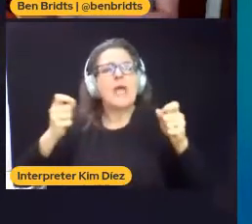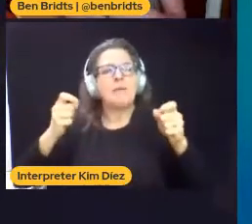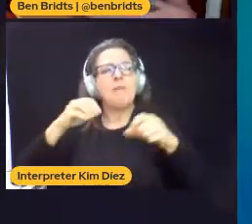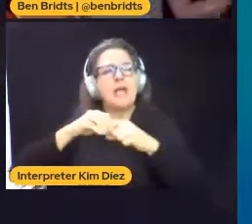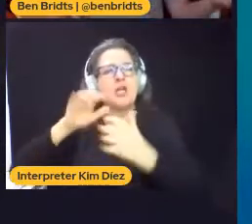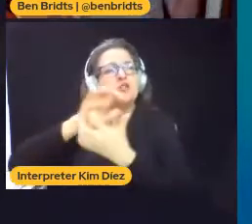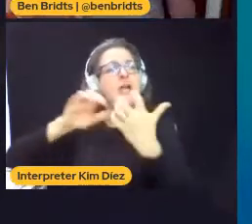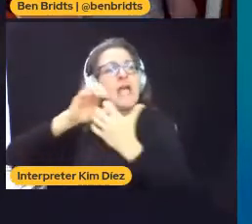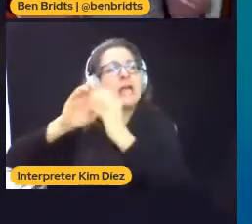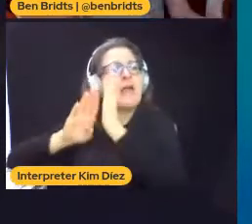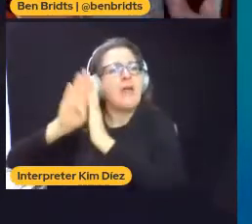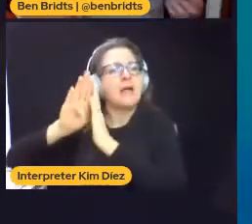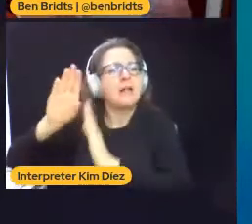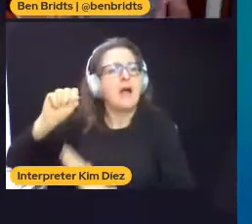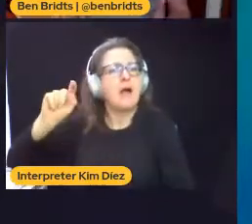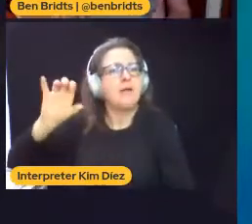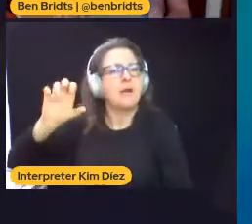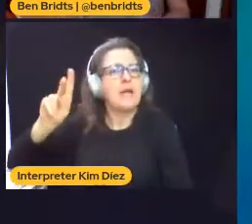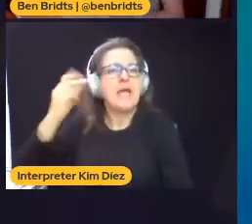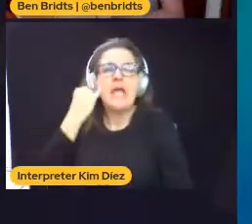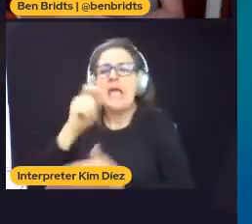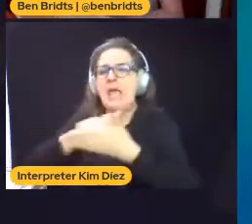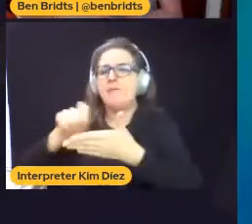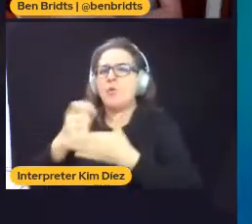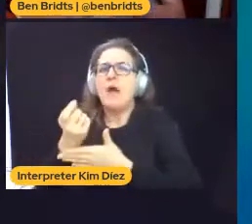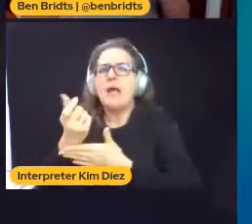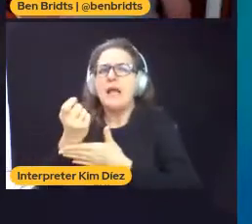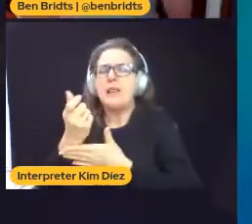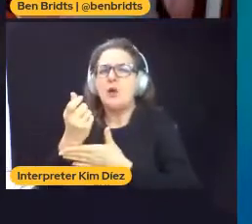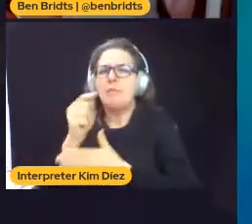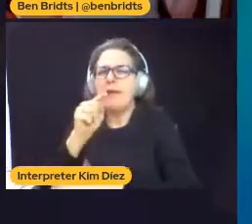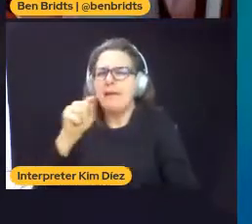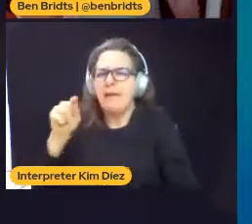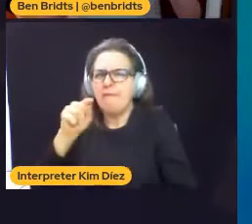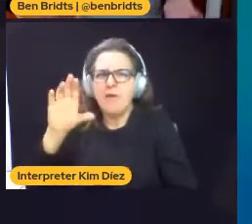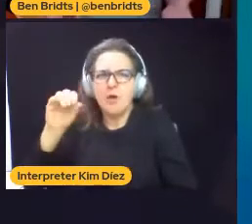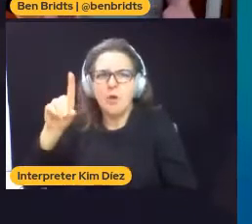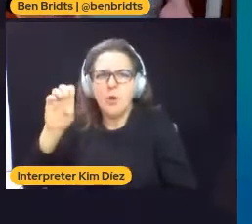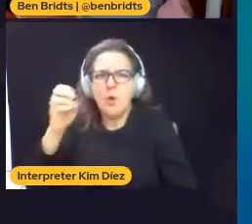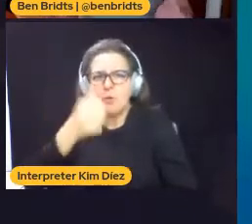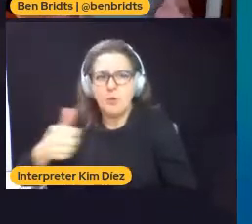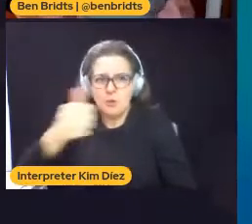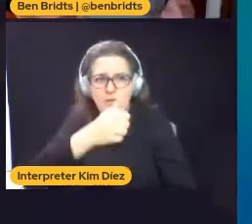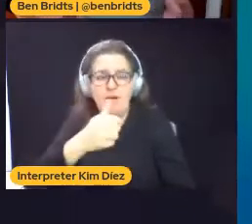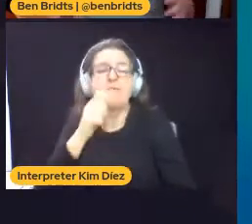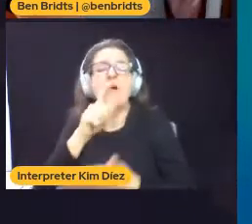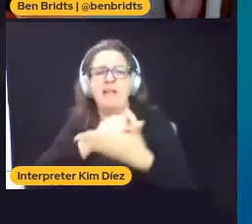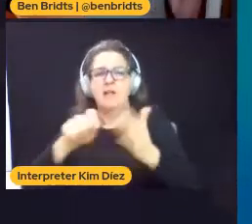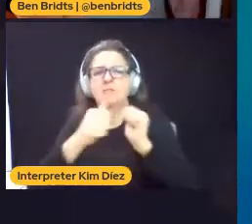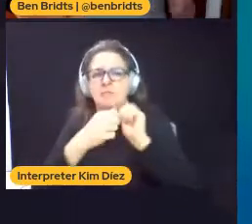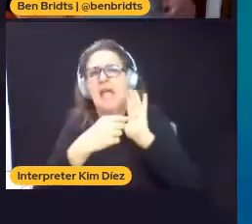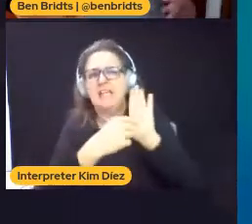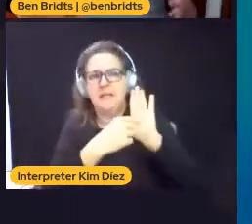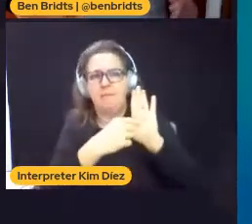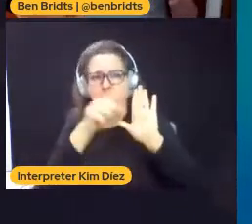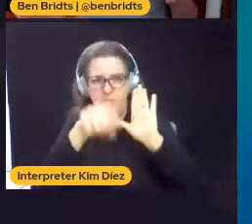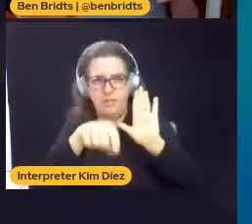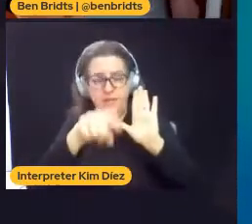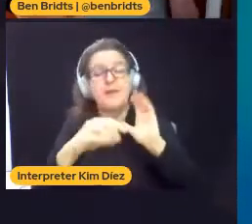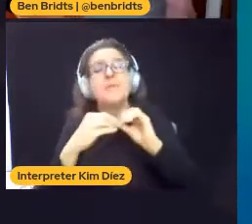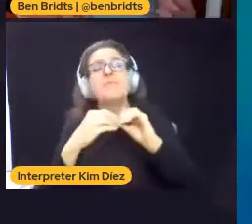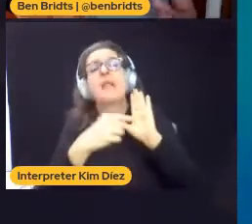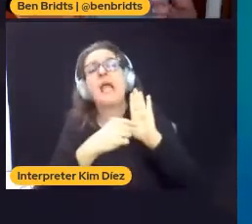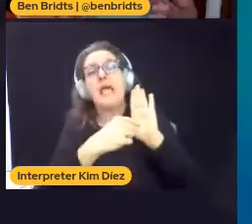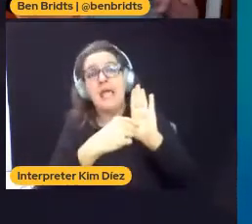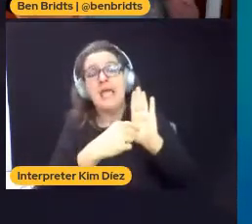CloudFormation stack if you write a bit of glue code yourself. And I'm going to do that with an example here. And in that example, I'm going